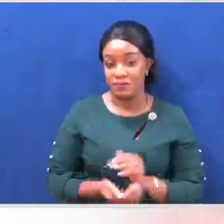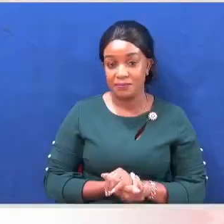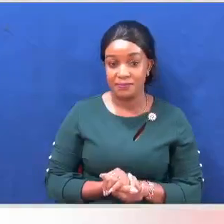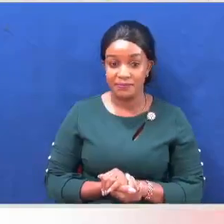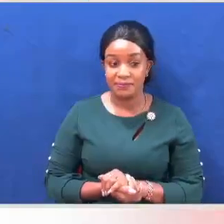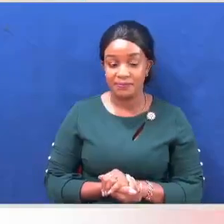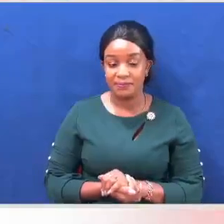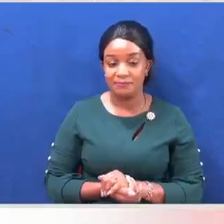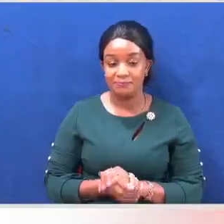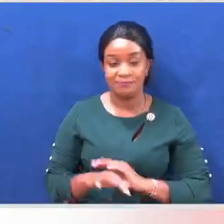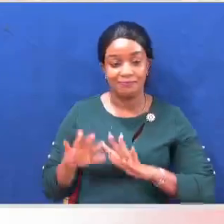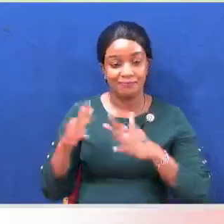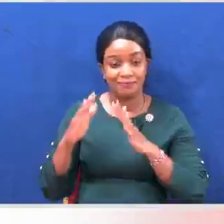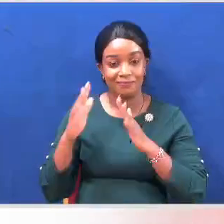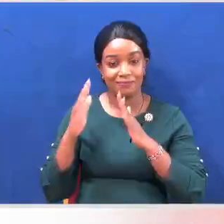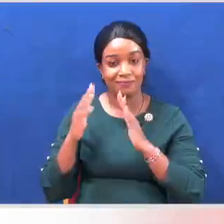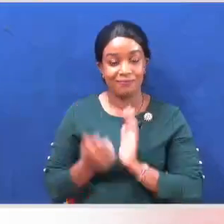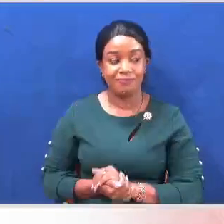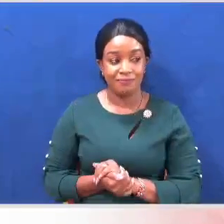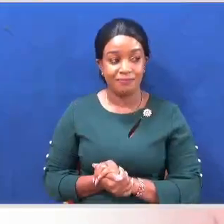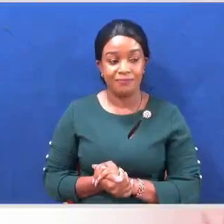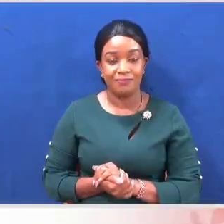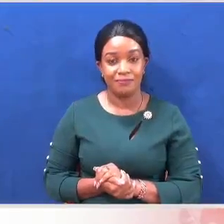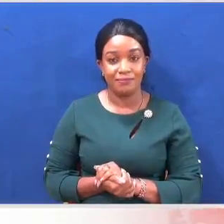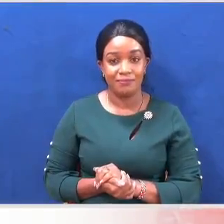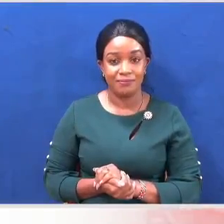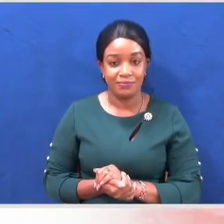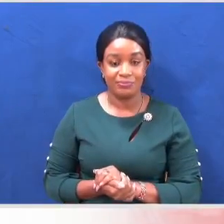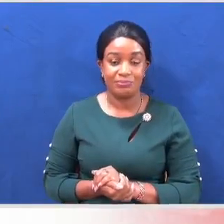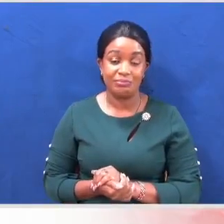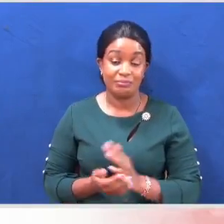Well, those are images.